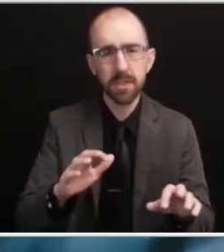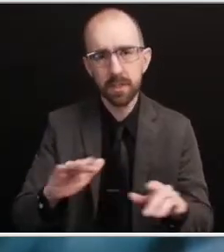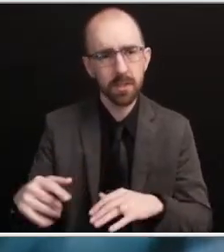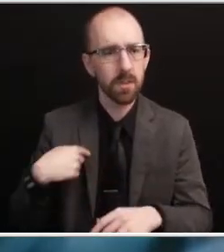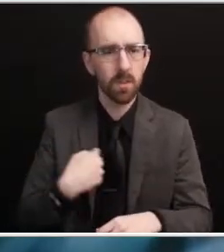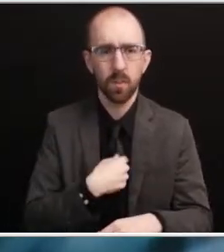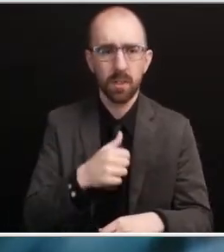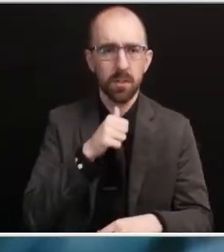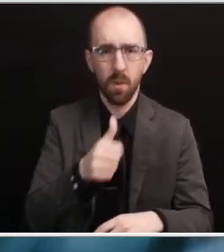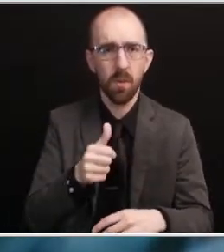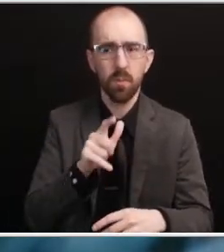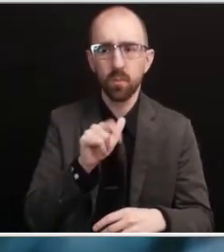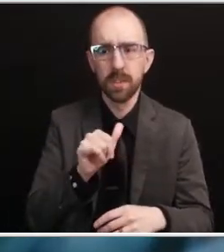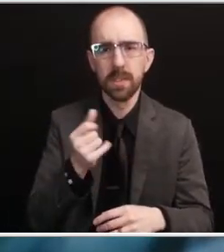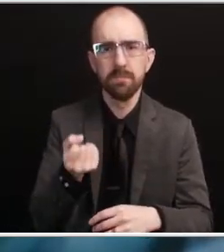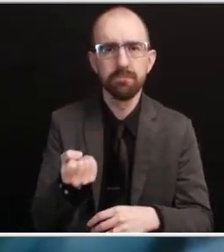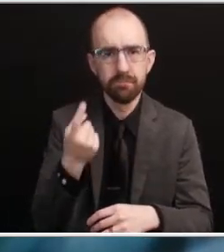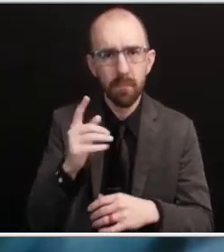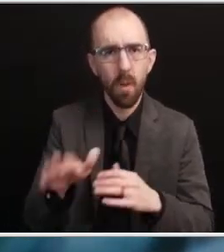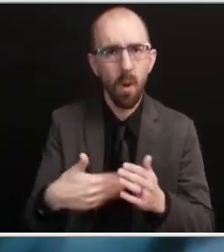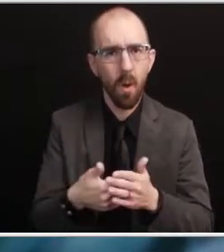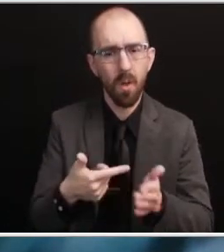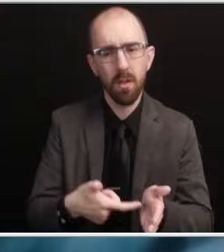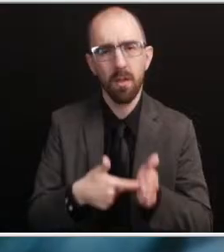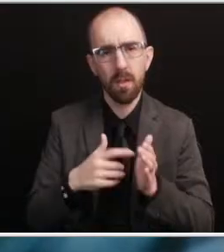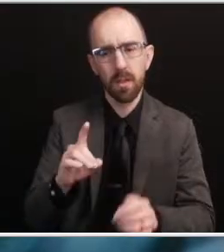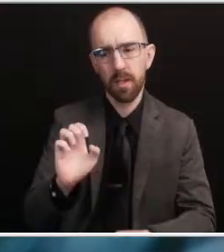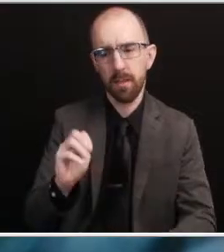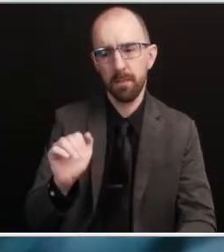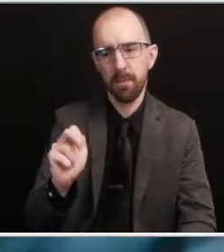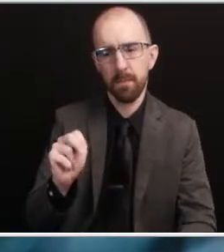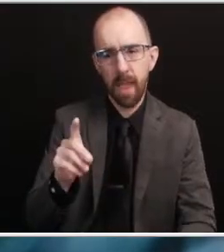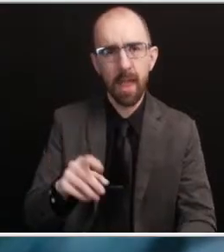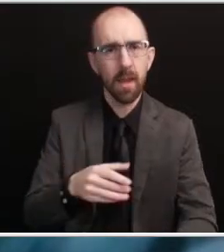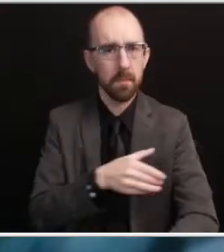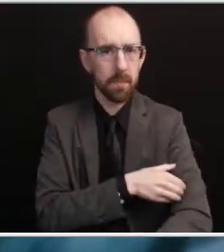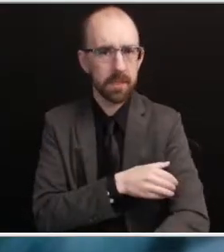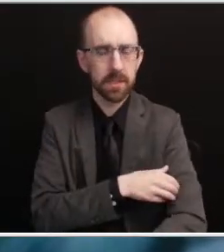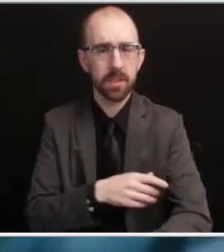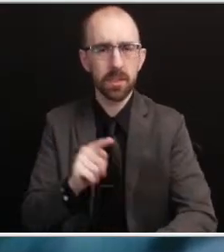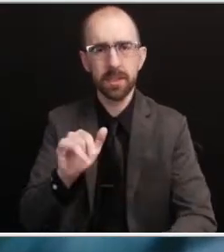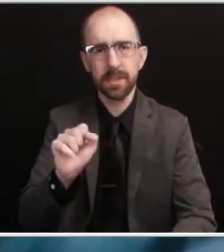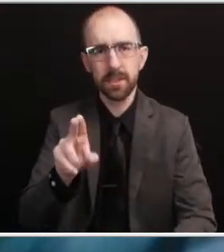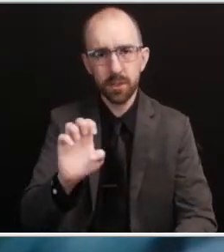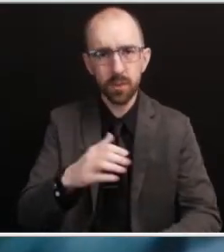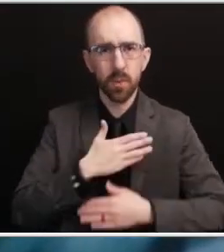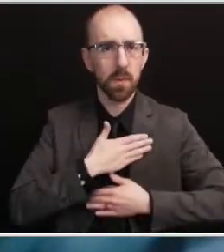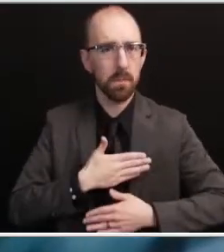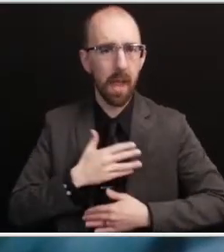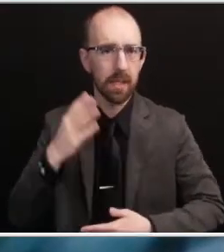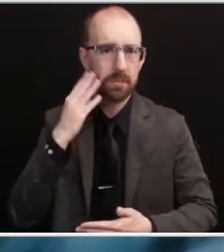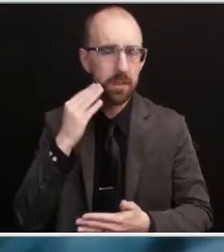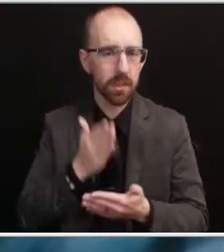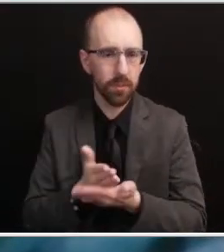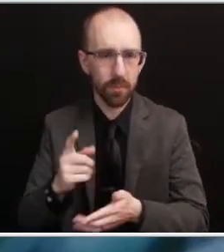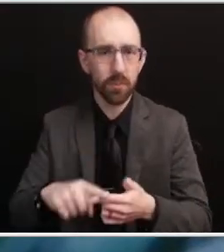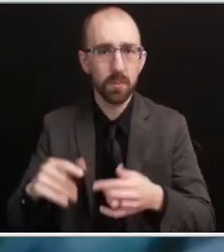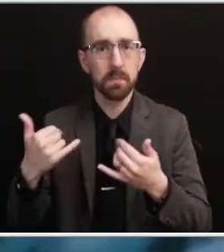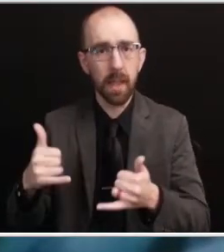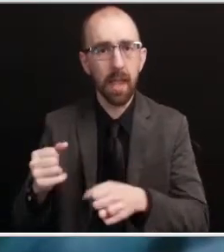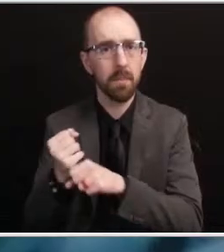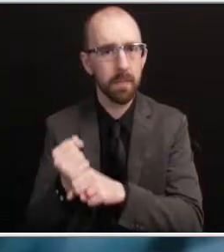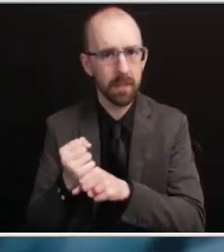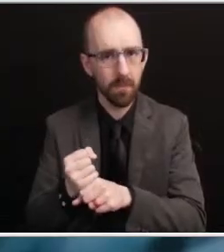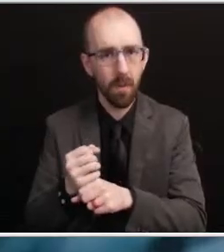don't appreciate all the demand that the muscles, the tissues, the body is going through in order to play baseball, let